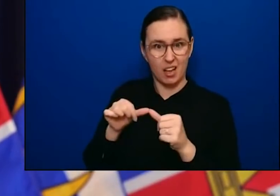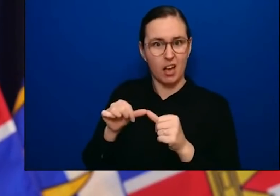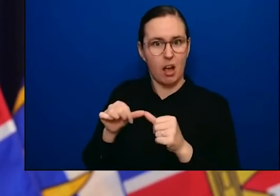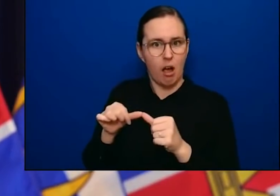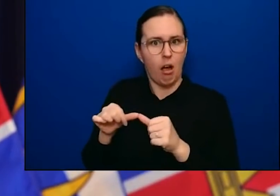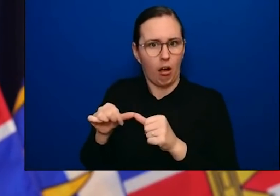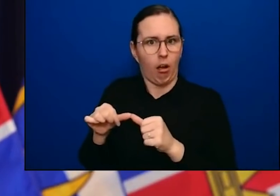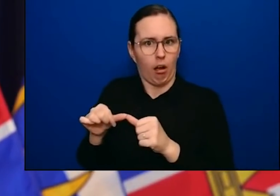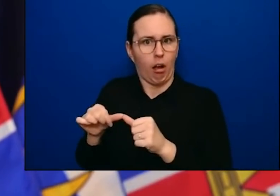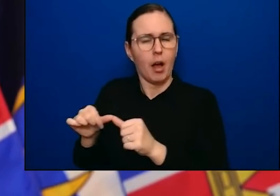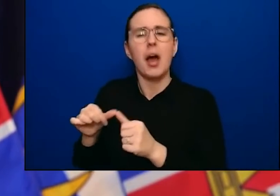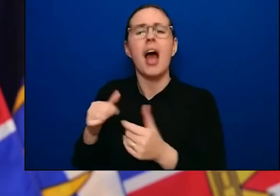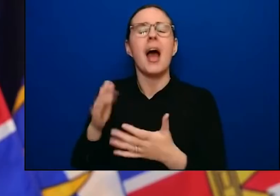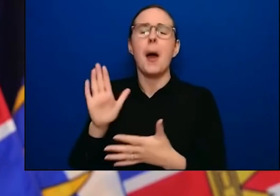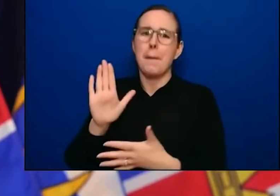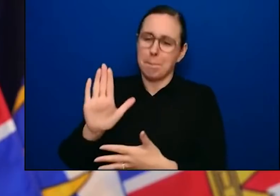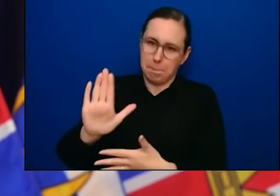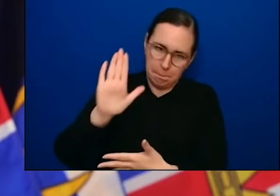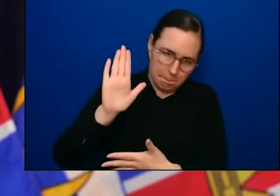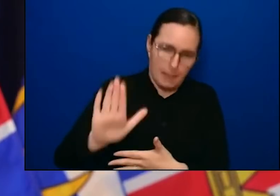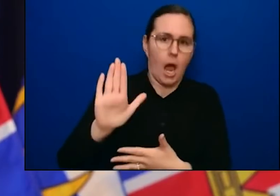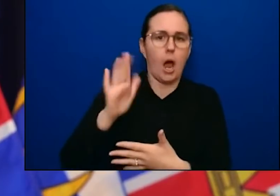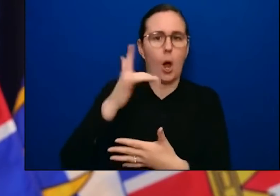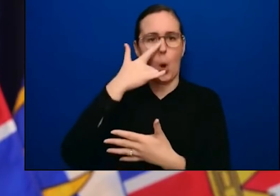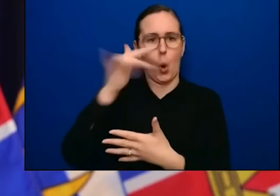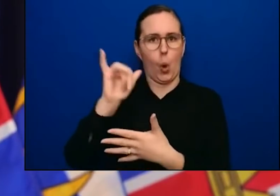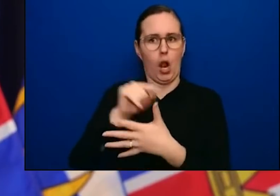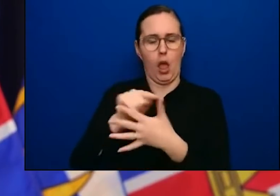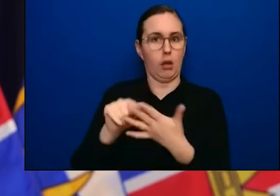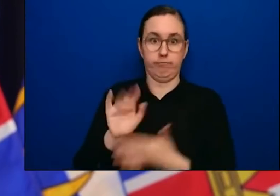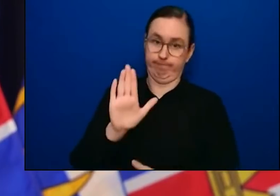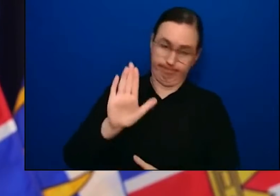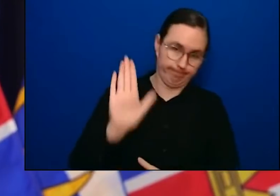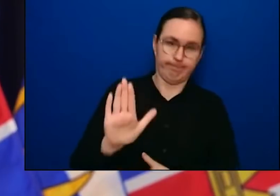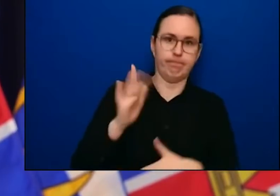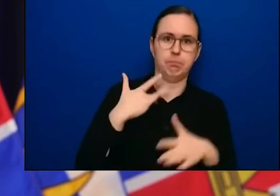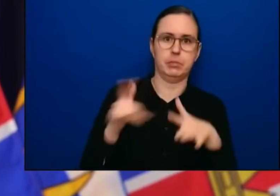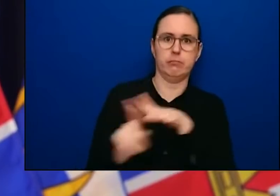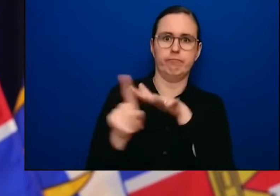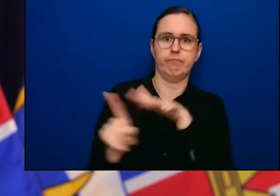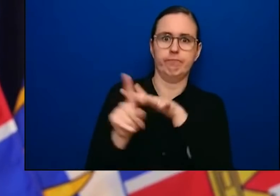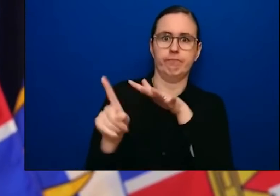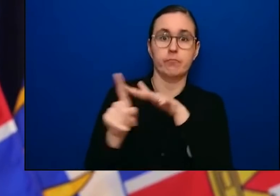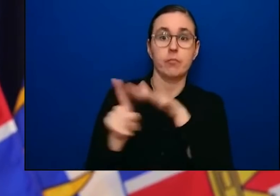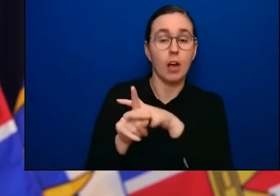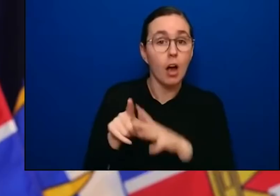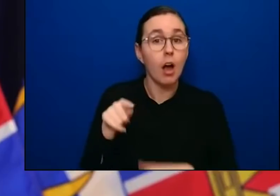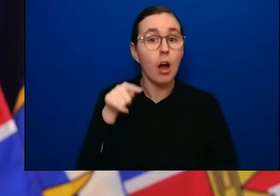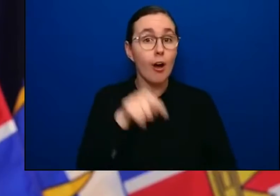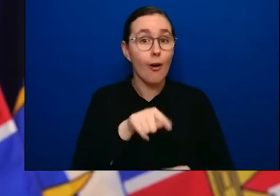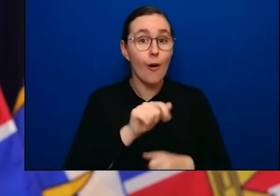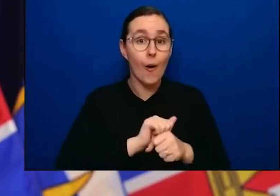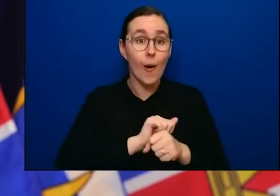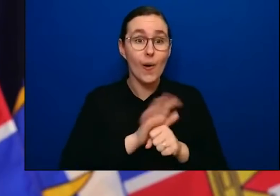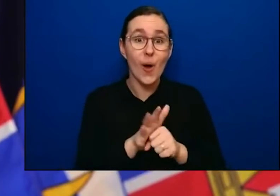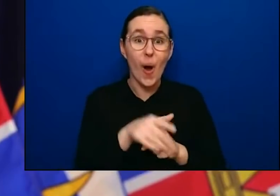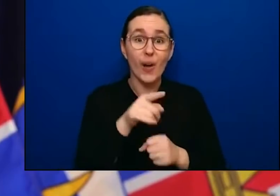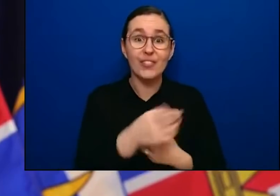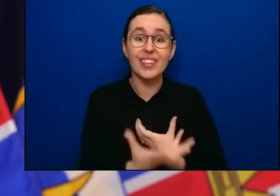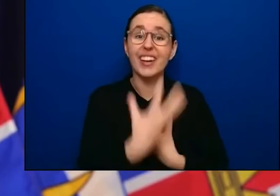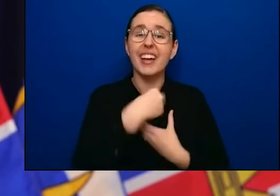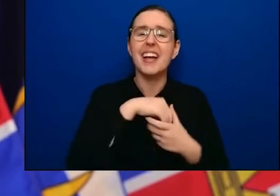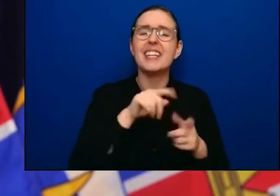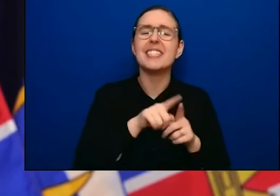more than the respiratory symptoms, the respiratory system. It has effects on our blood vessels, on our